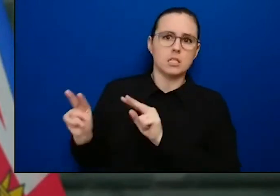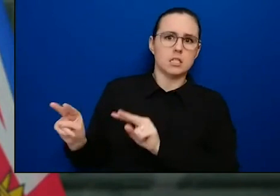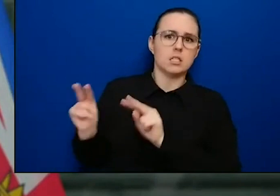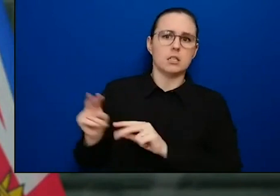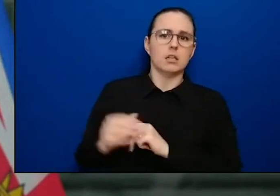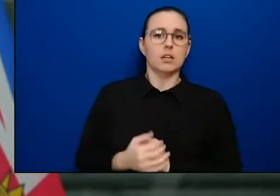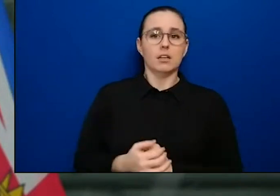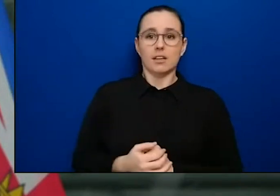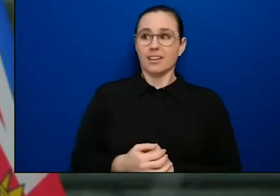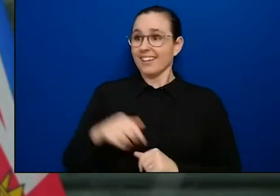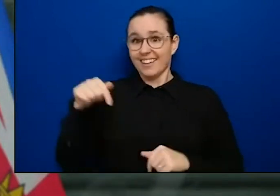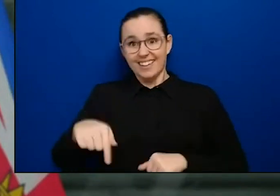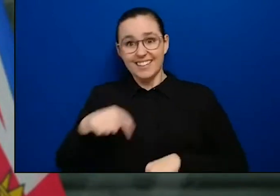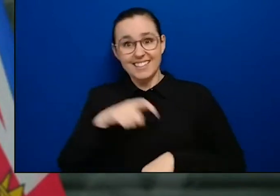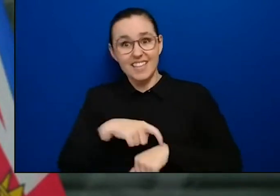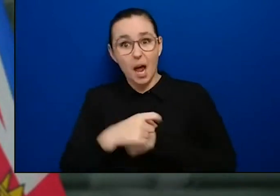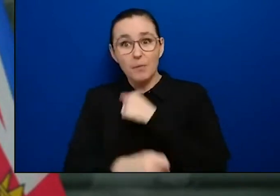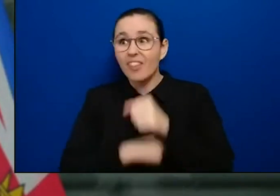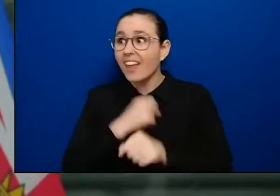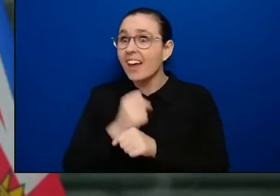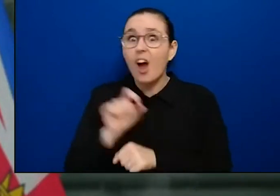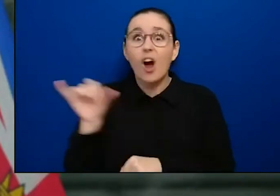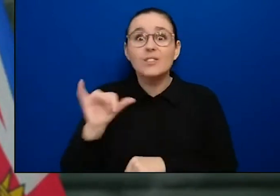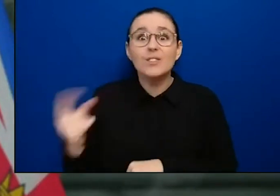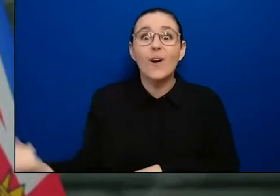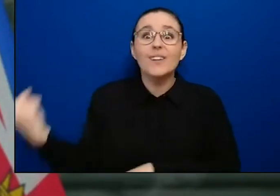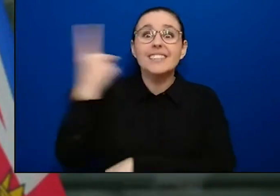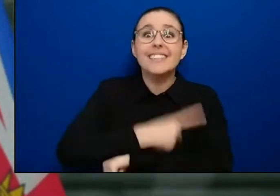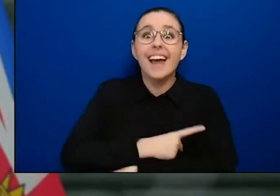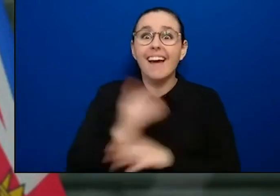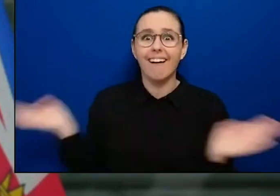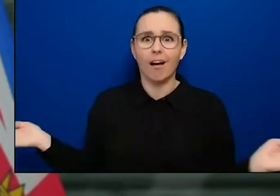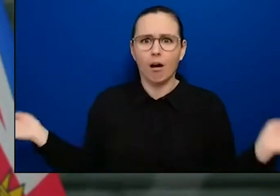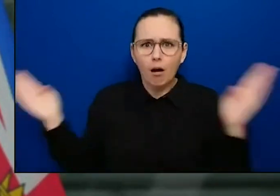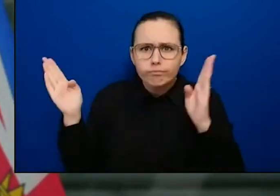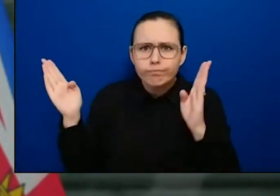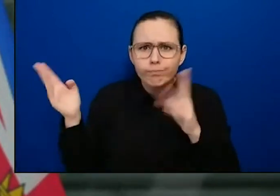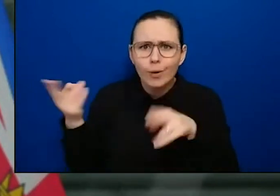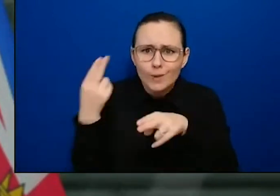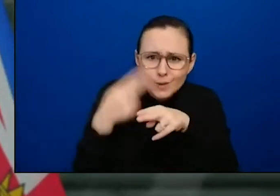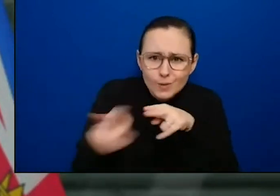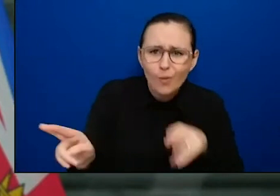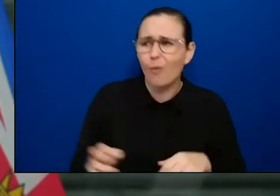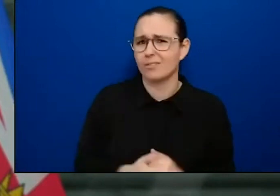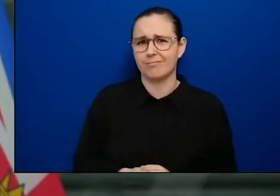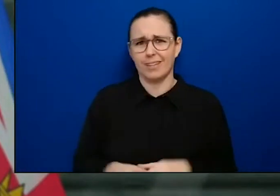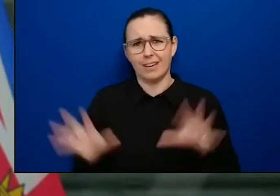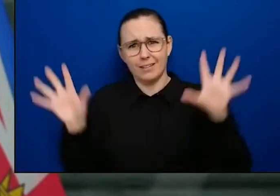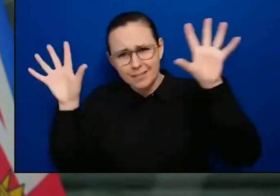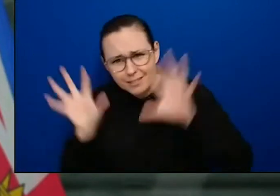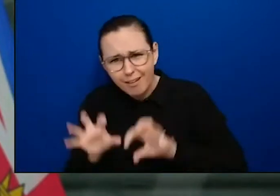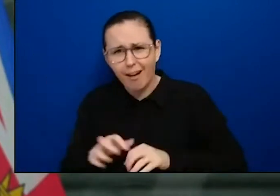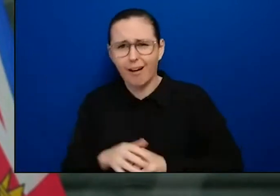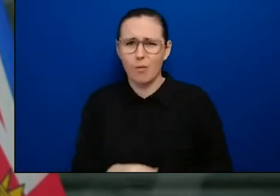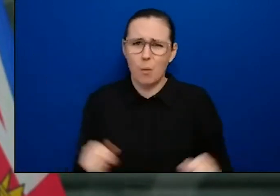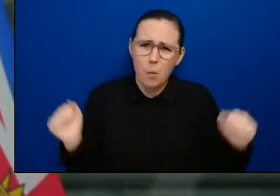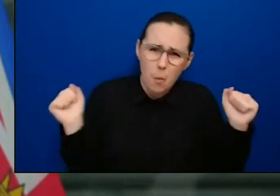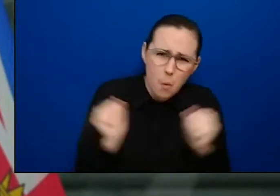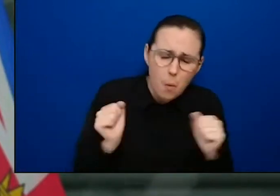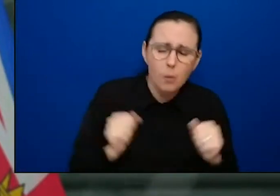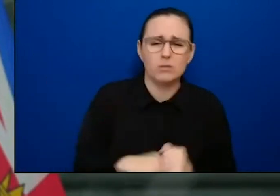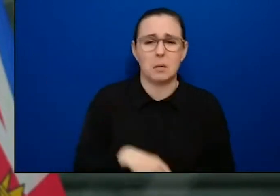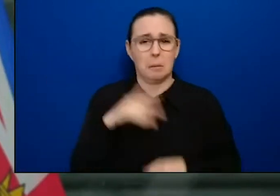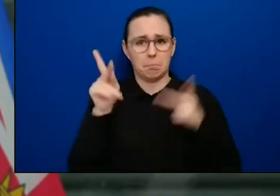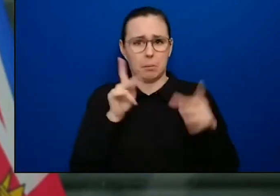spending more time indoors, where this virus continues to spread more easily. At the same time,